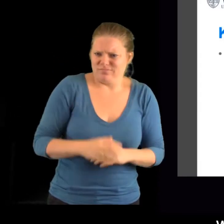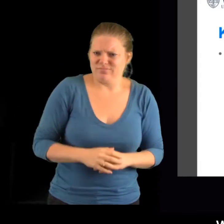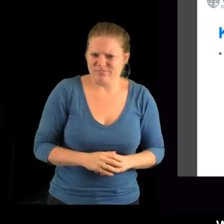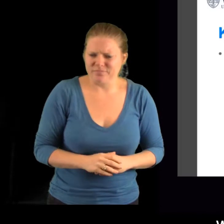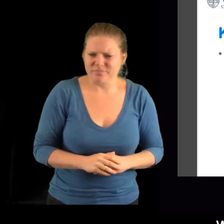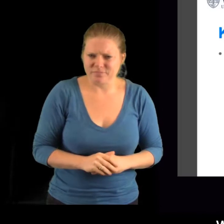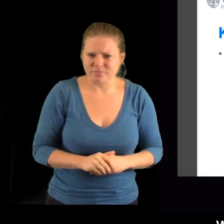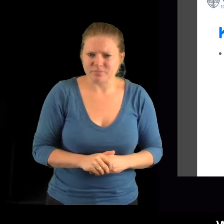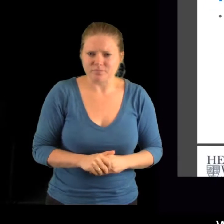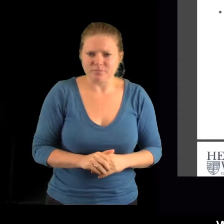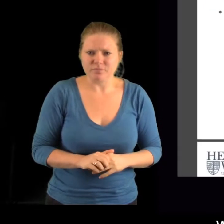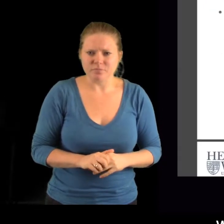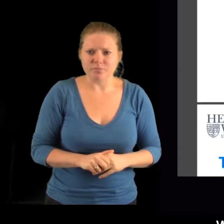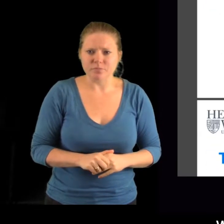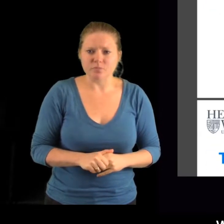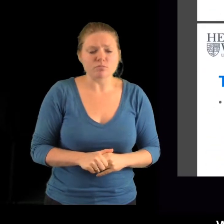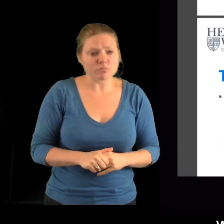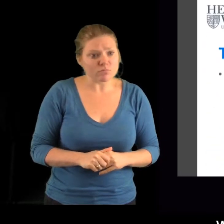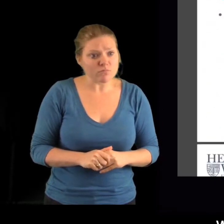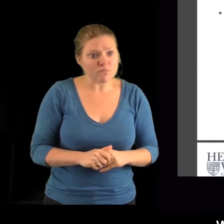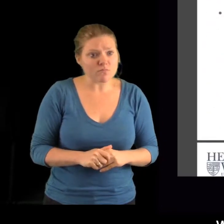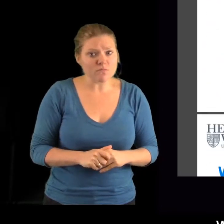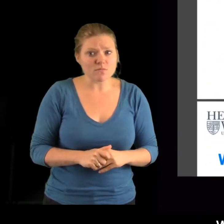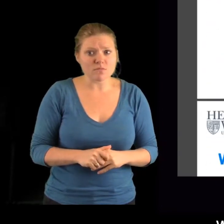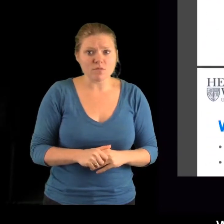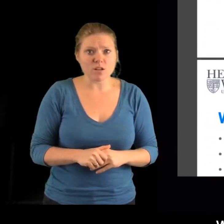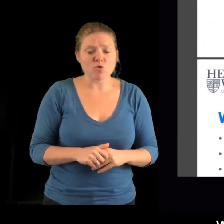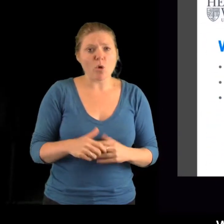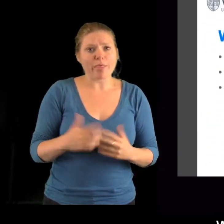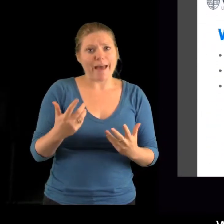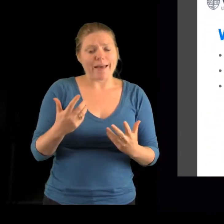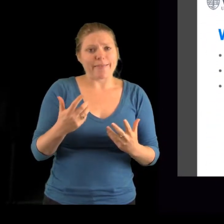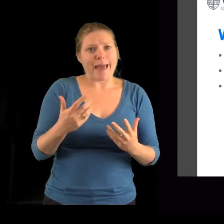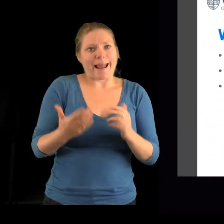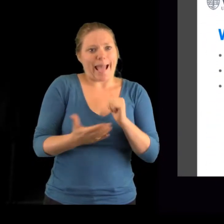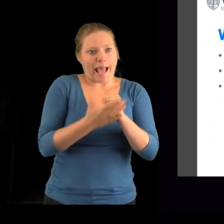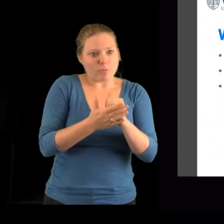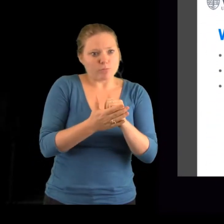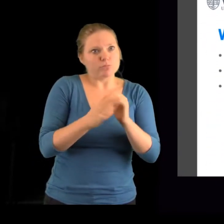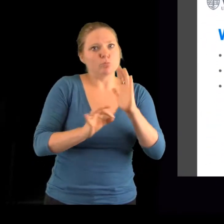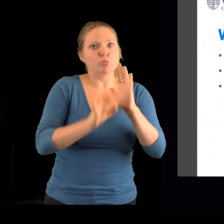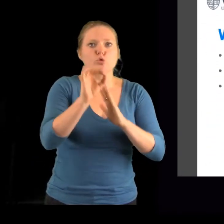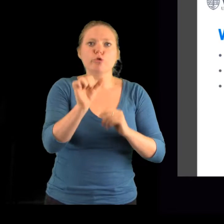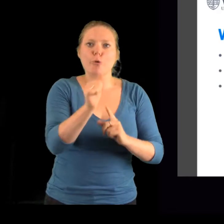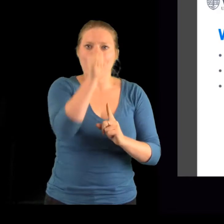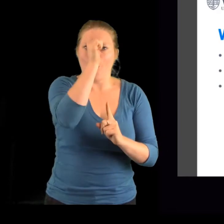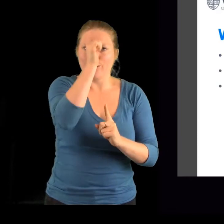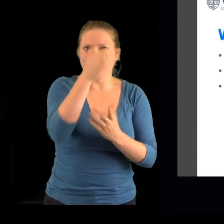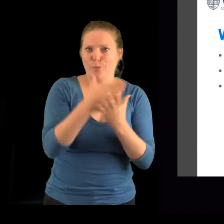this, right? And it kind of builds. Okay?